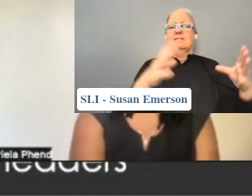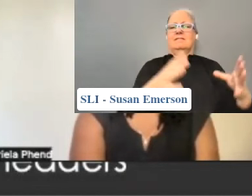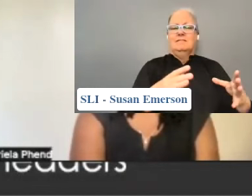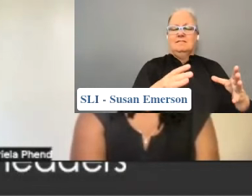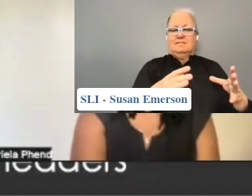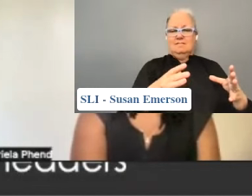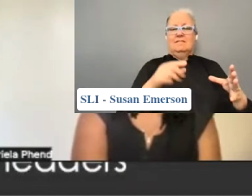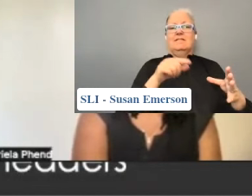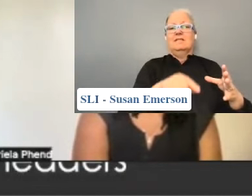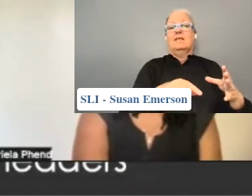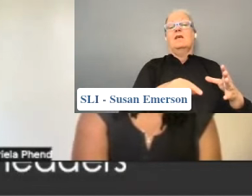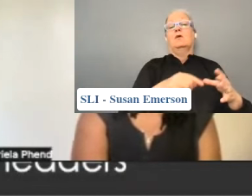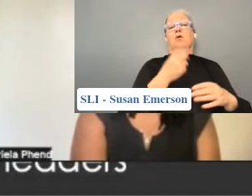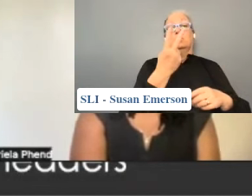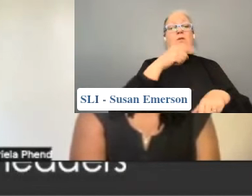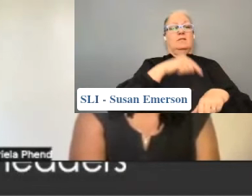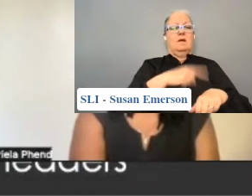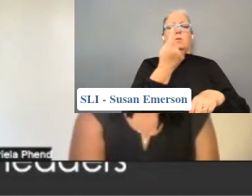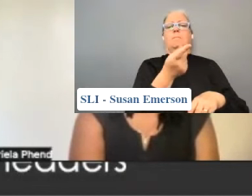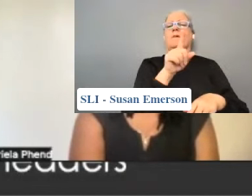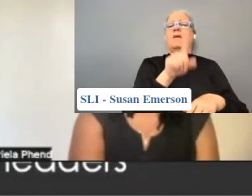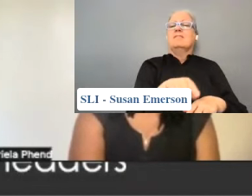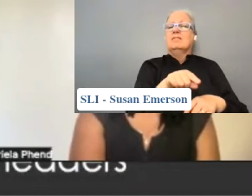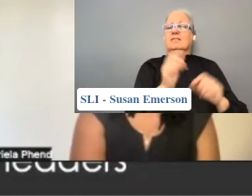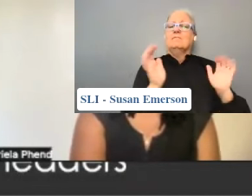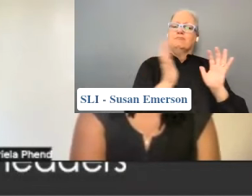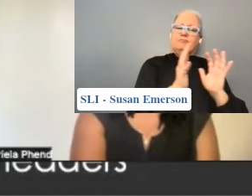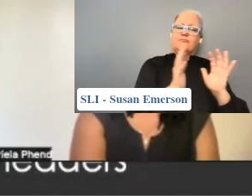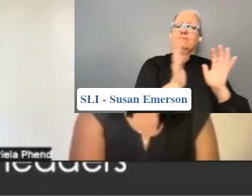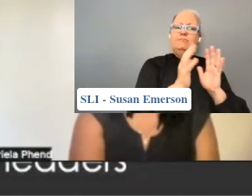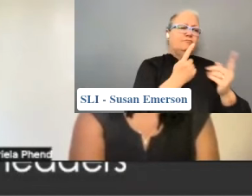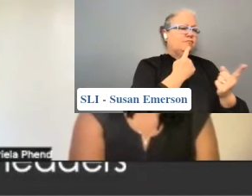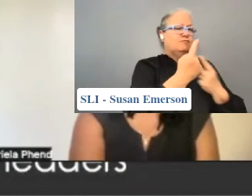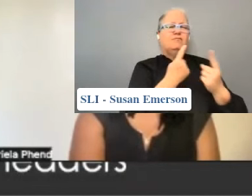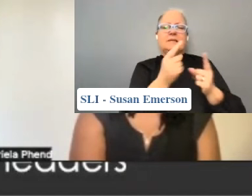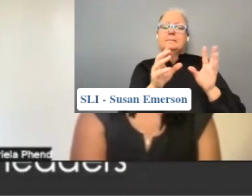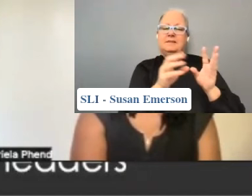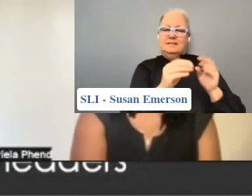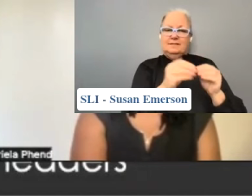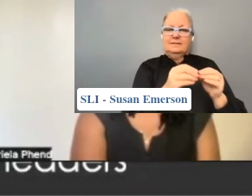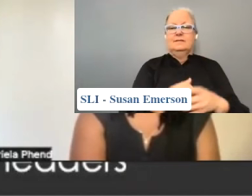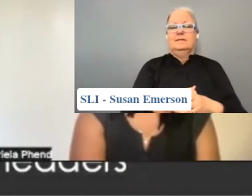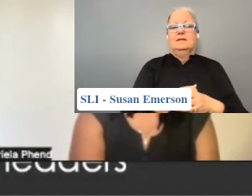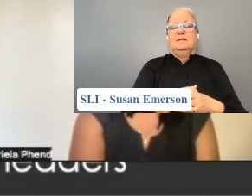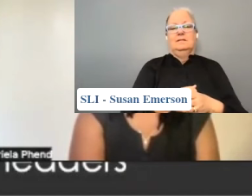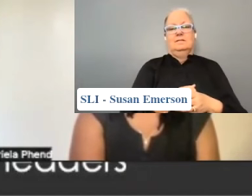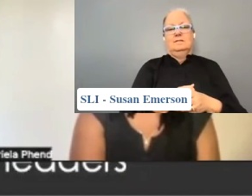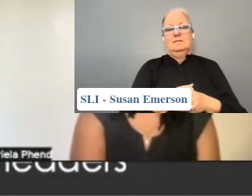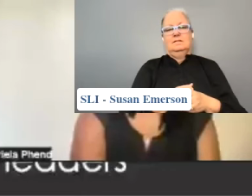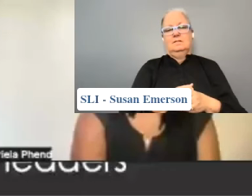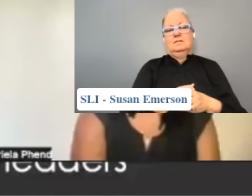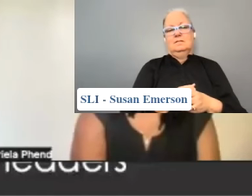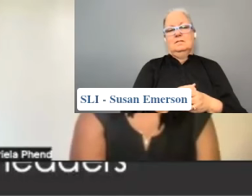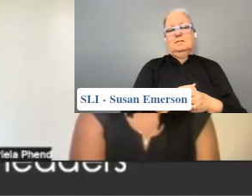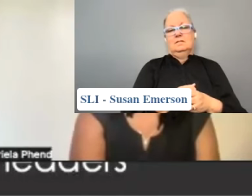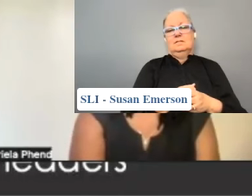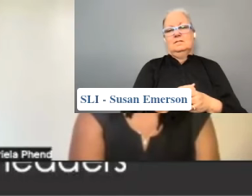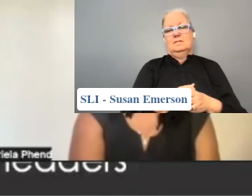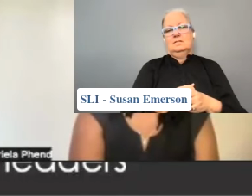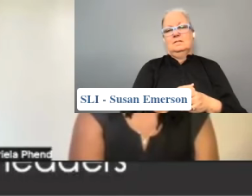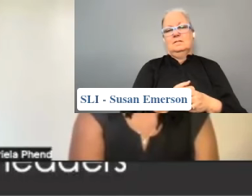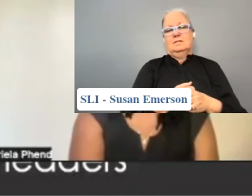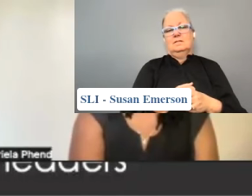twice a month. At district level, we have Sugira Muryango staff, local officials, and the other stakeholders. They